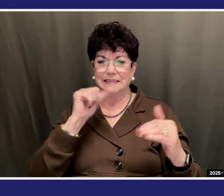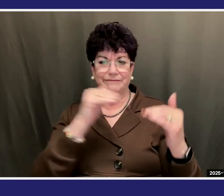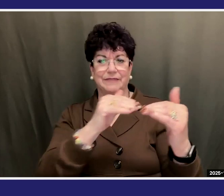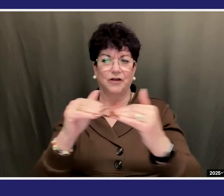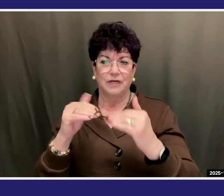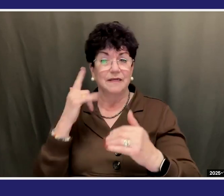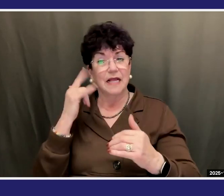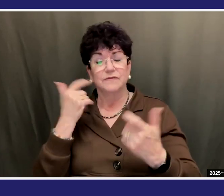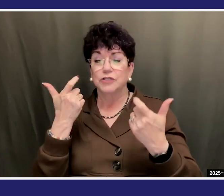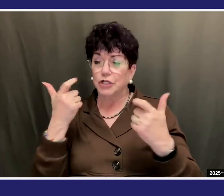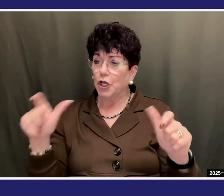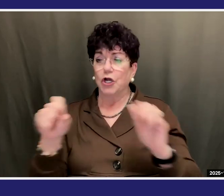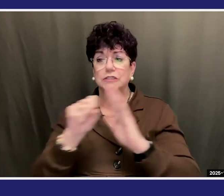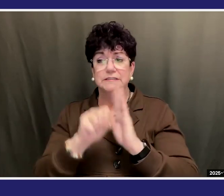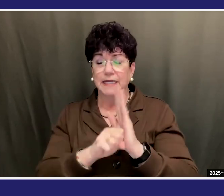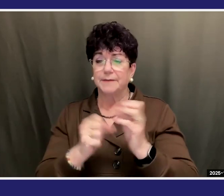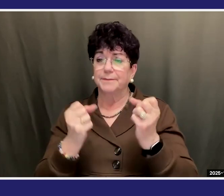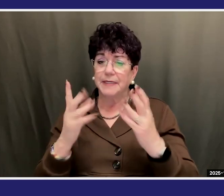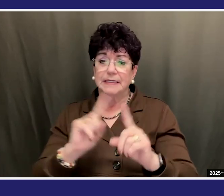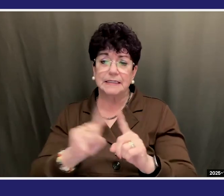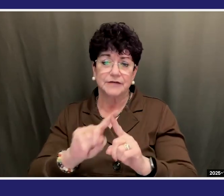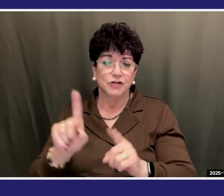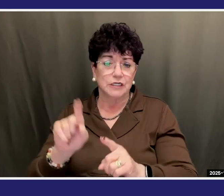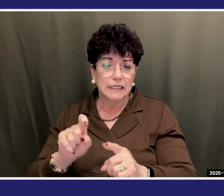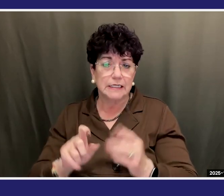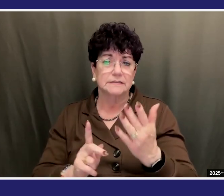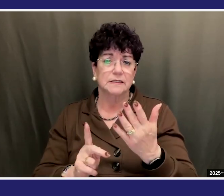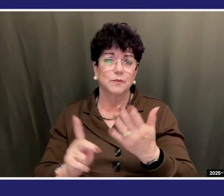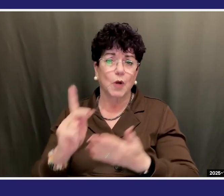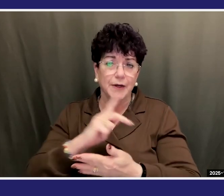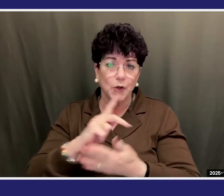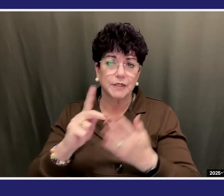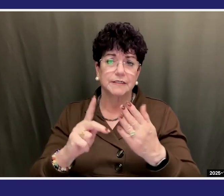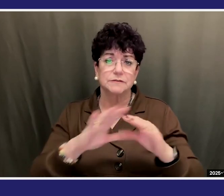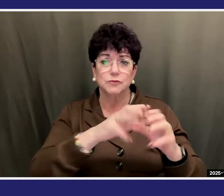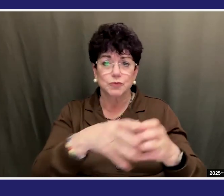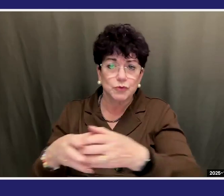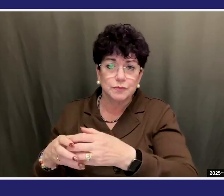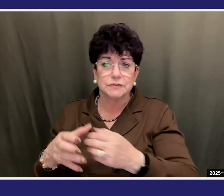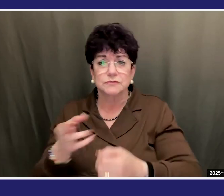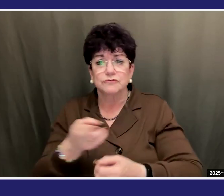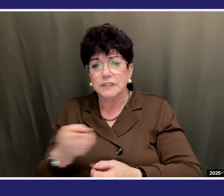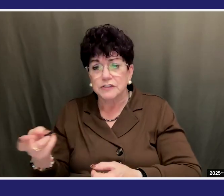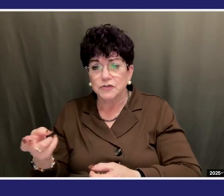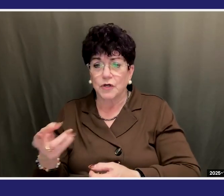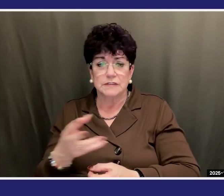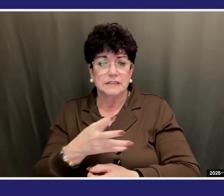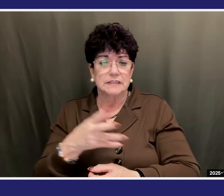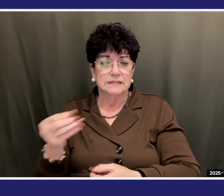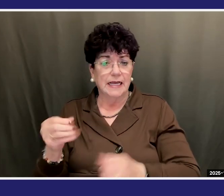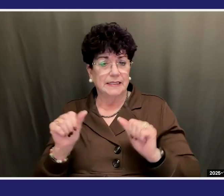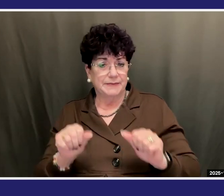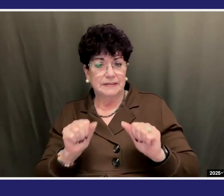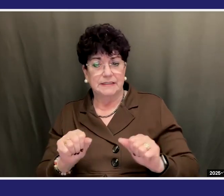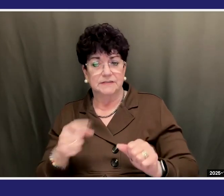state with a lot of different needs and priorities and populations, resources, and capacities. So we want to be able to support the work